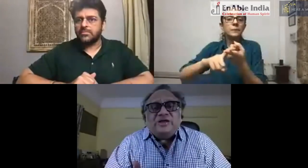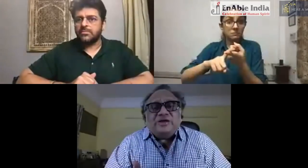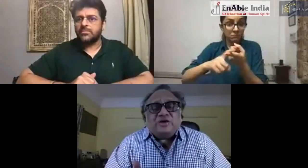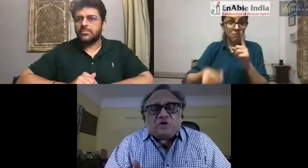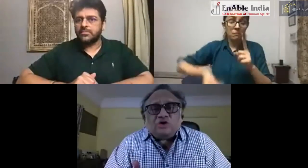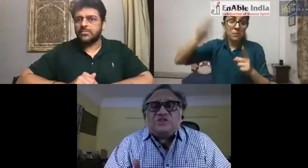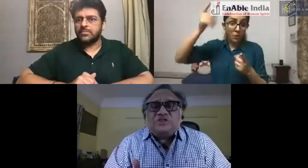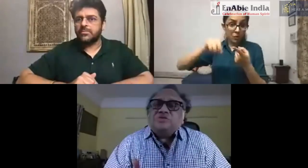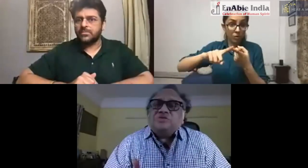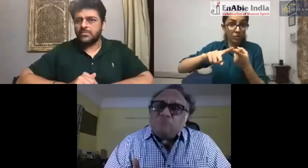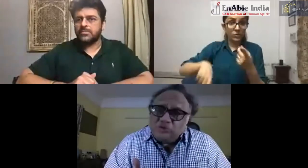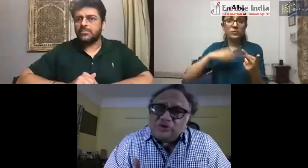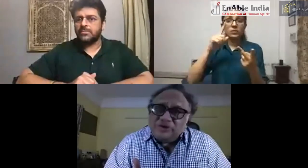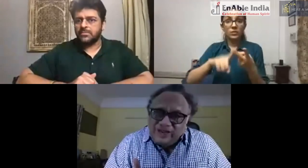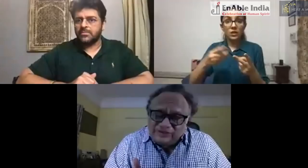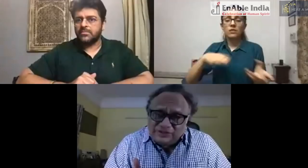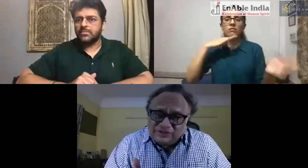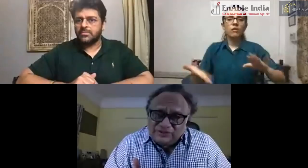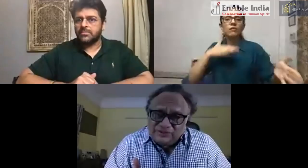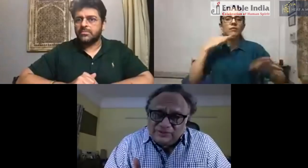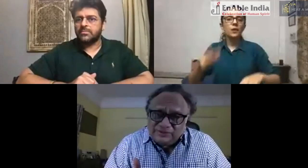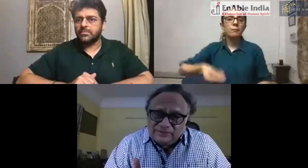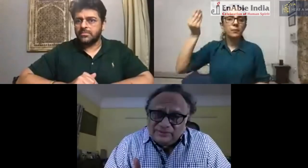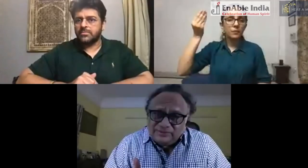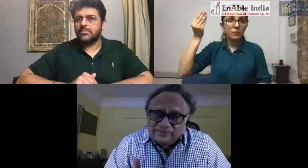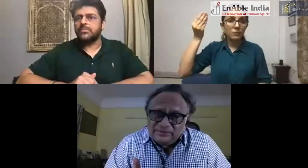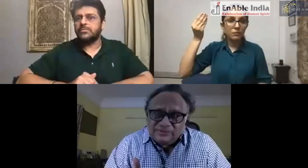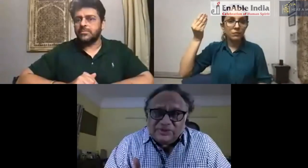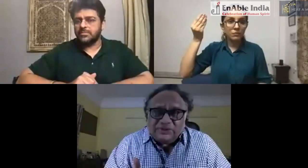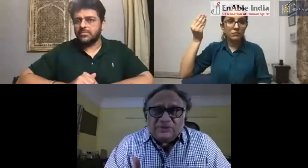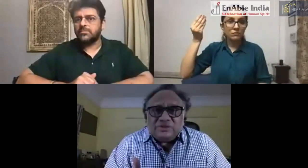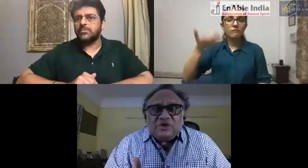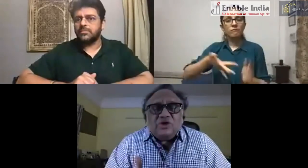and causes more deaths.